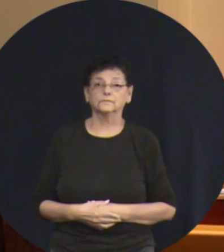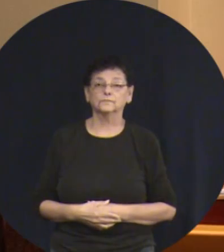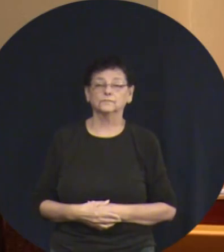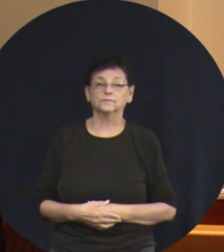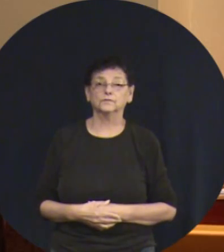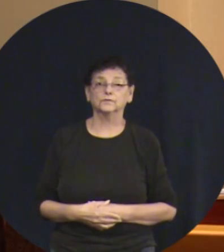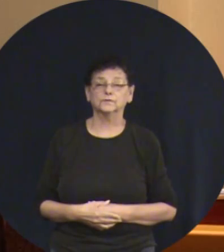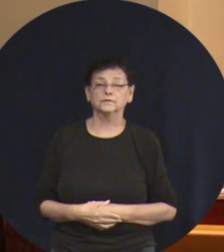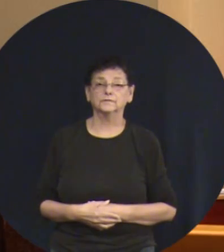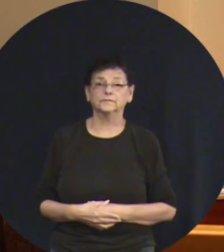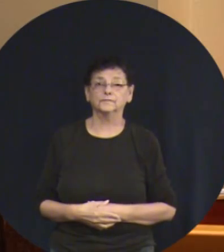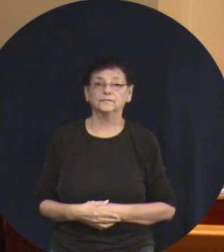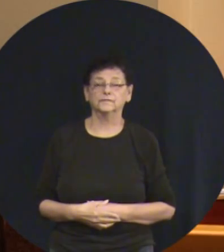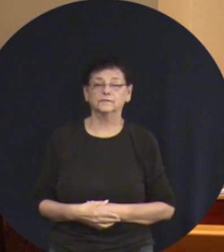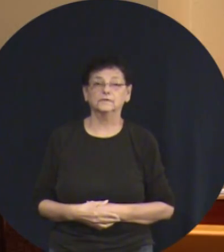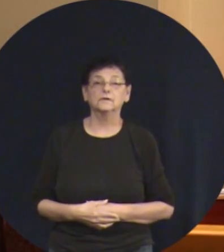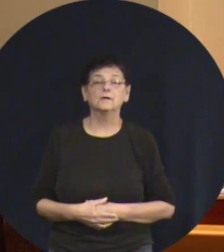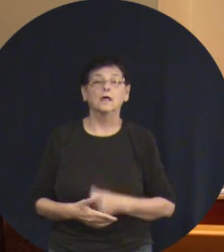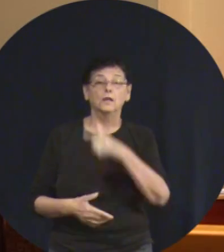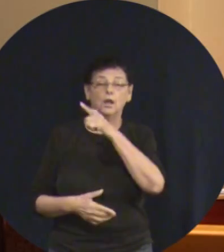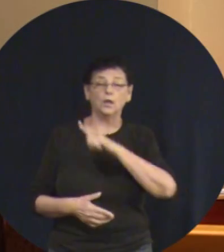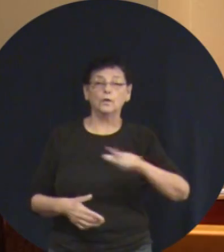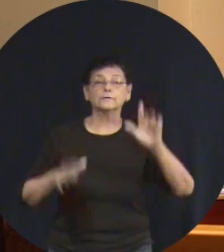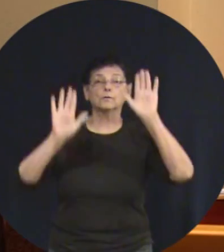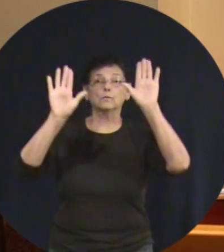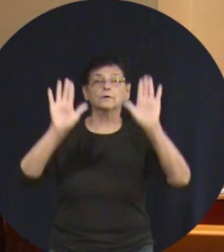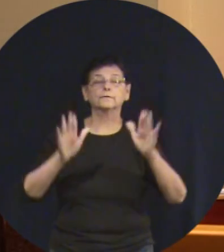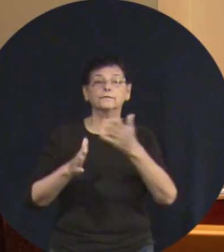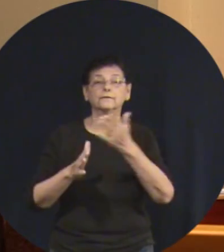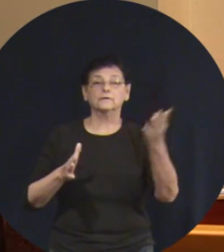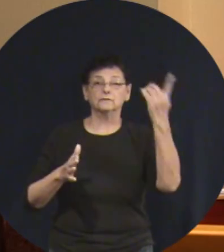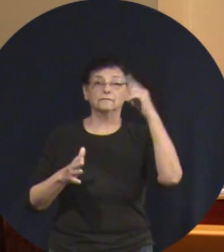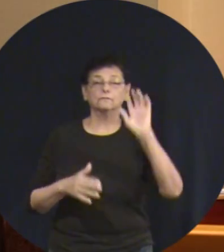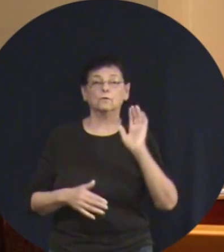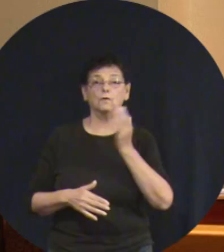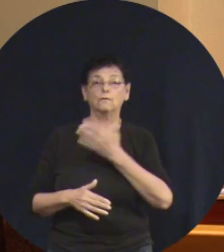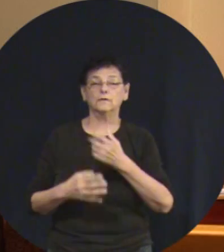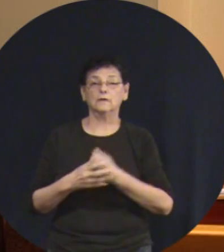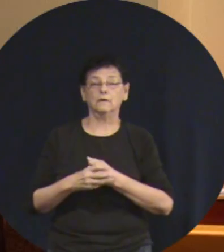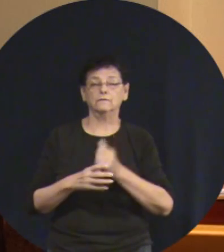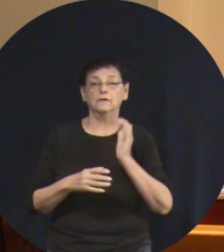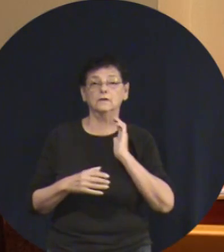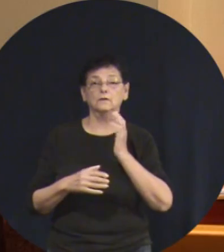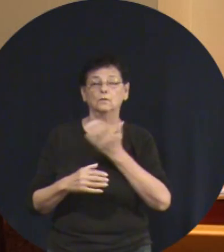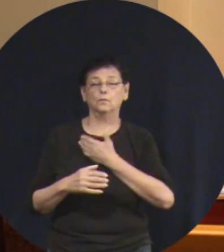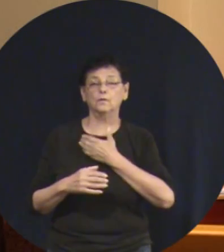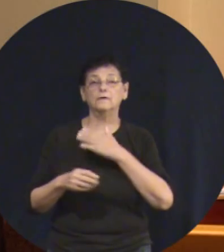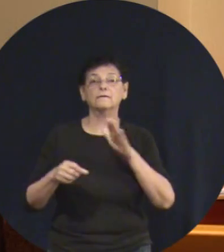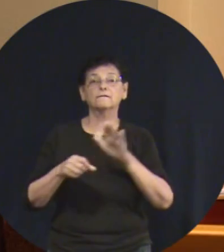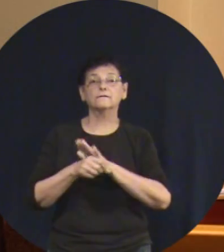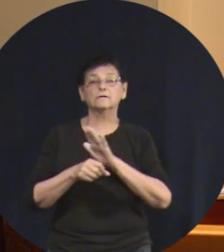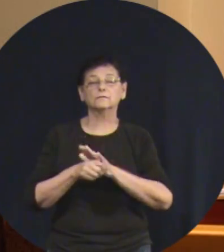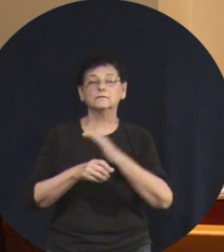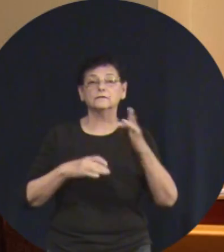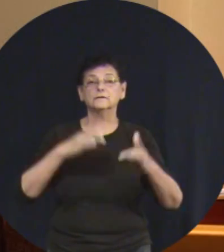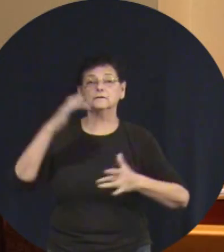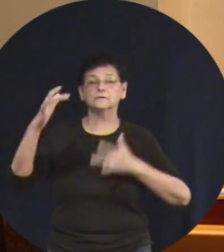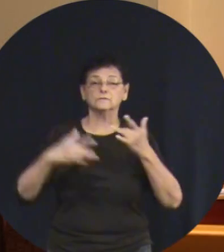The Lord has done great things for us. We are filled